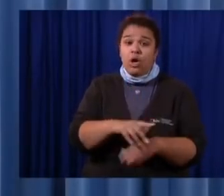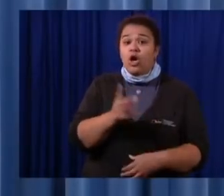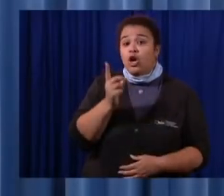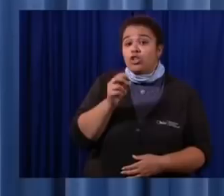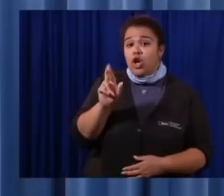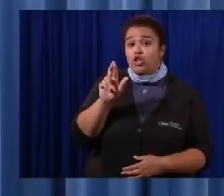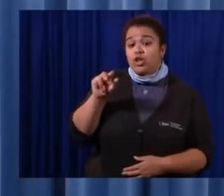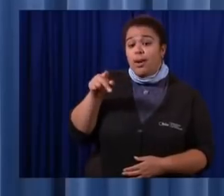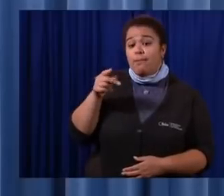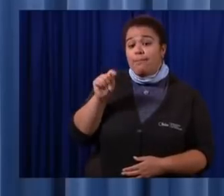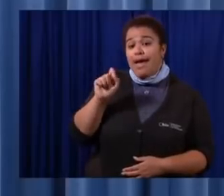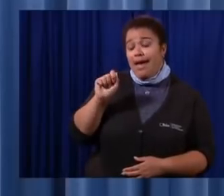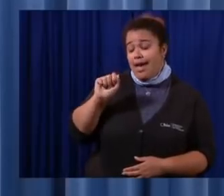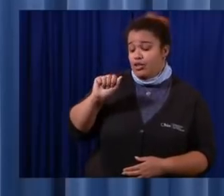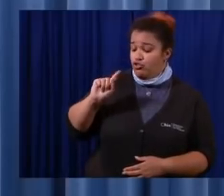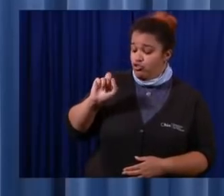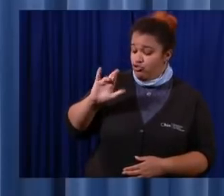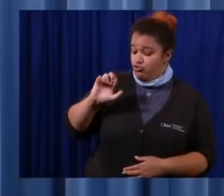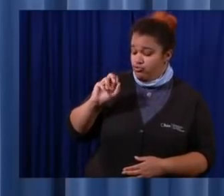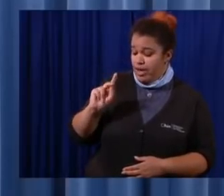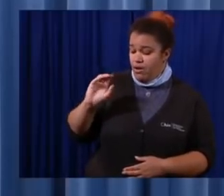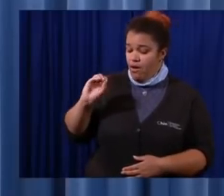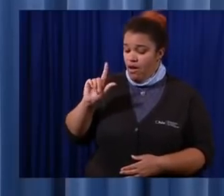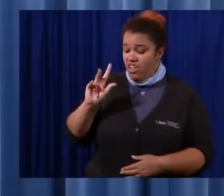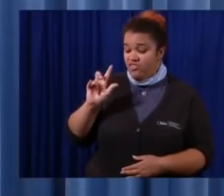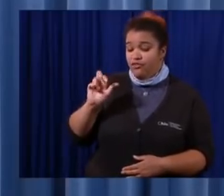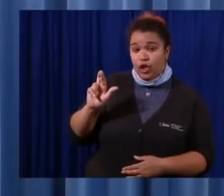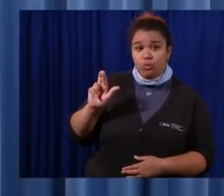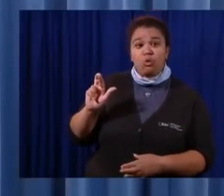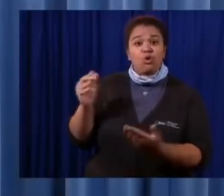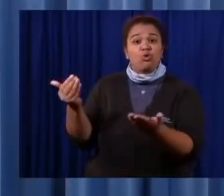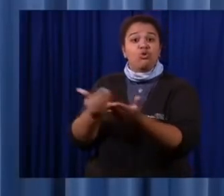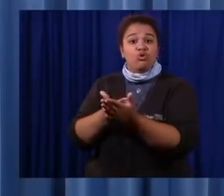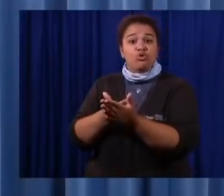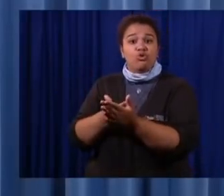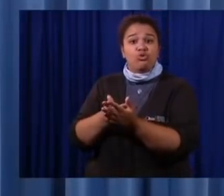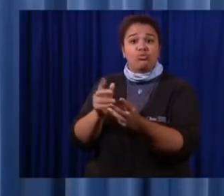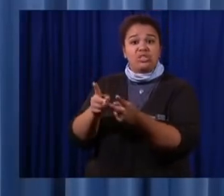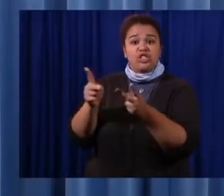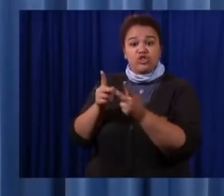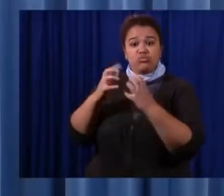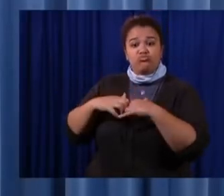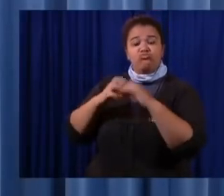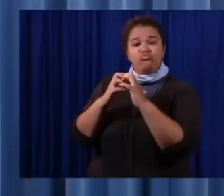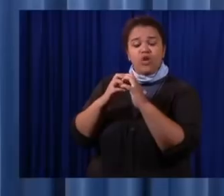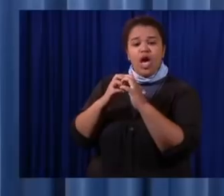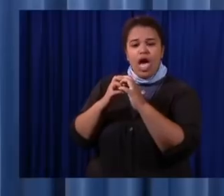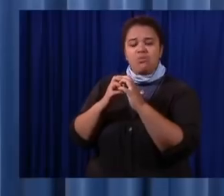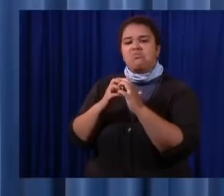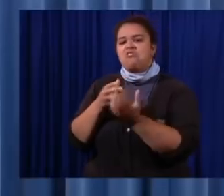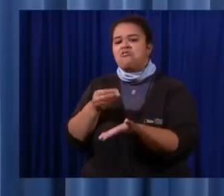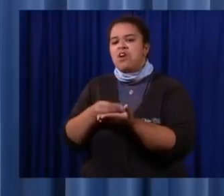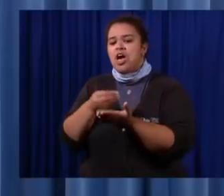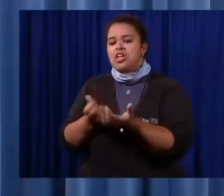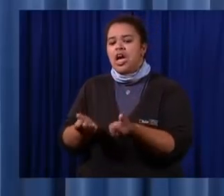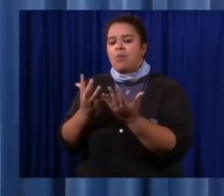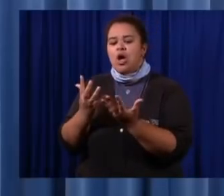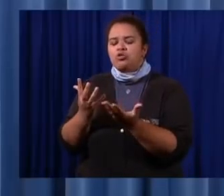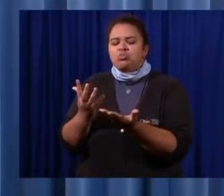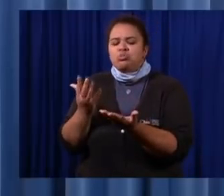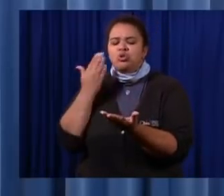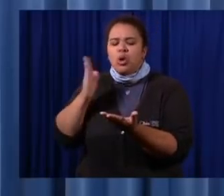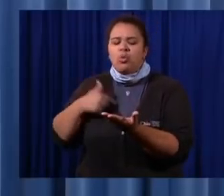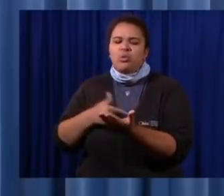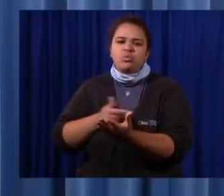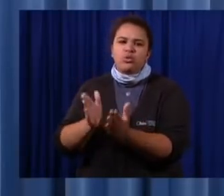in a newly created position that will require funding, which we've requested information on. Can you justify to Ohio taxpayers